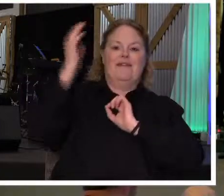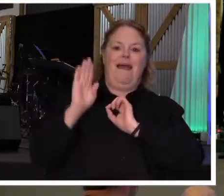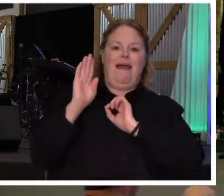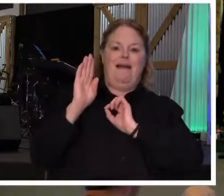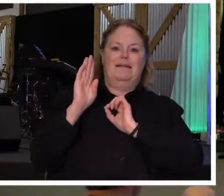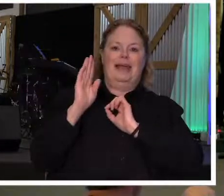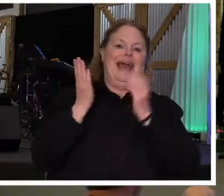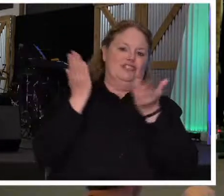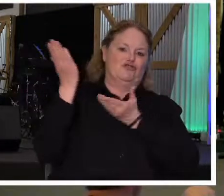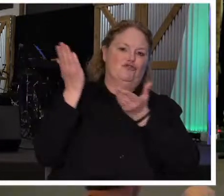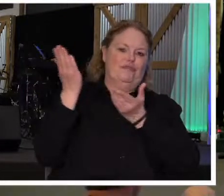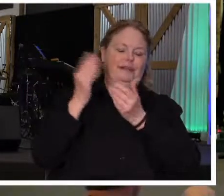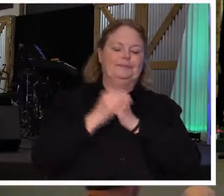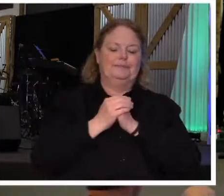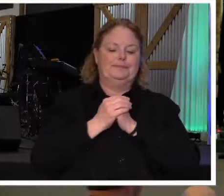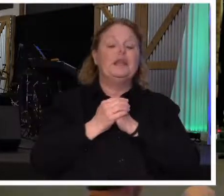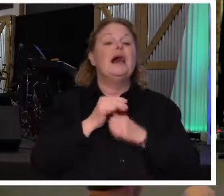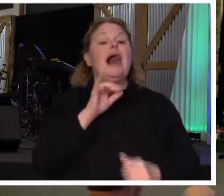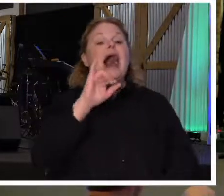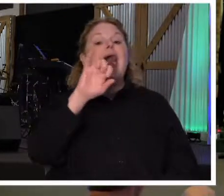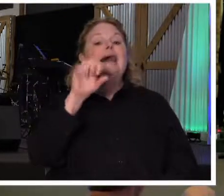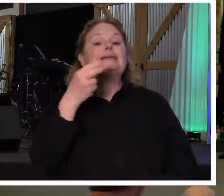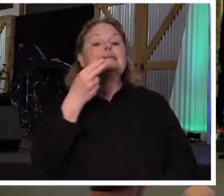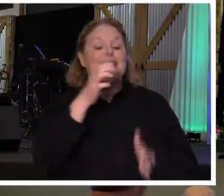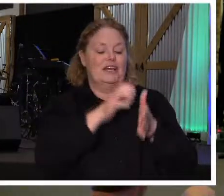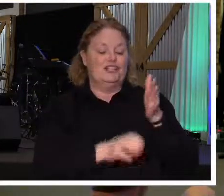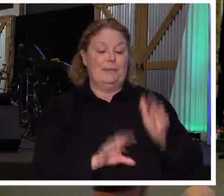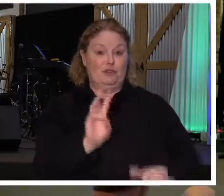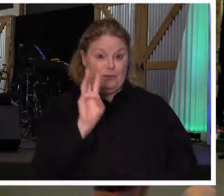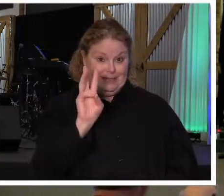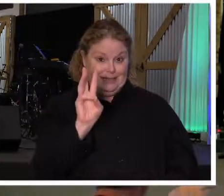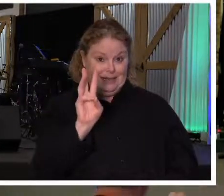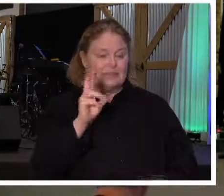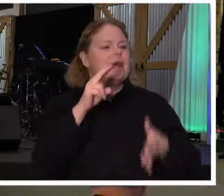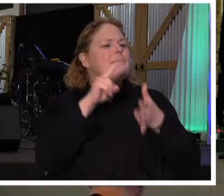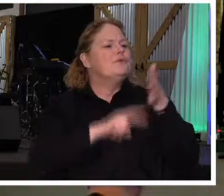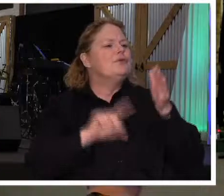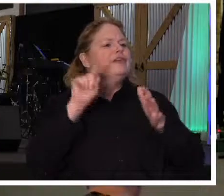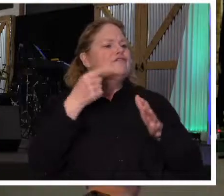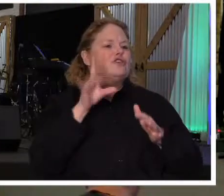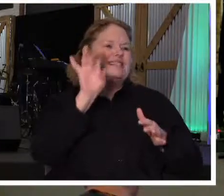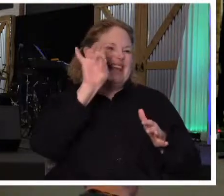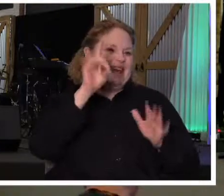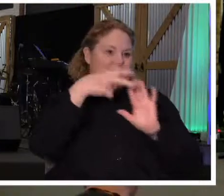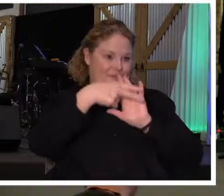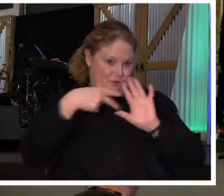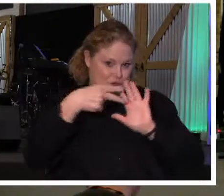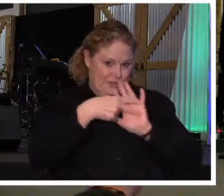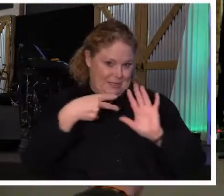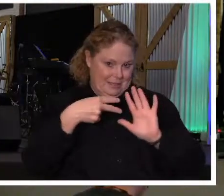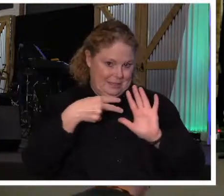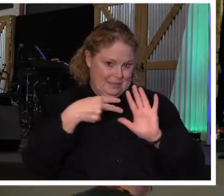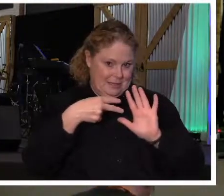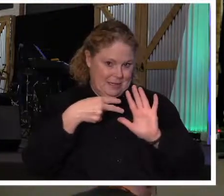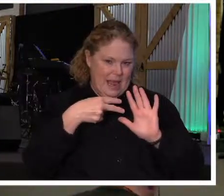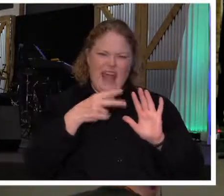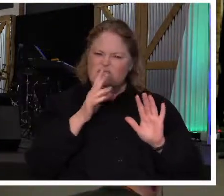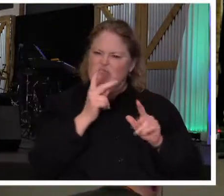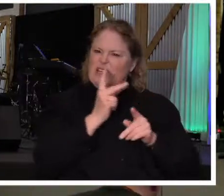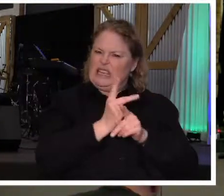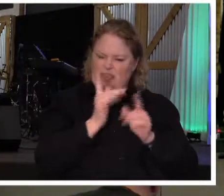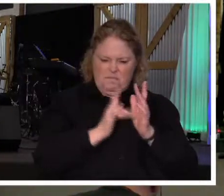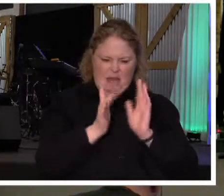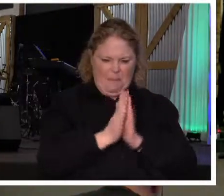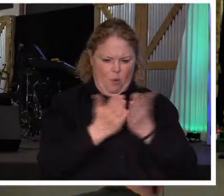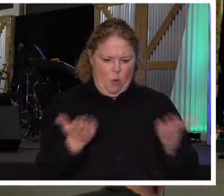service. And turn, if you would, to Isaiah chapter 6, and I'm going to read the first 8 verses, and then I'm going to ask that you just kind of keep your Bible open to